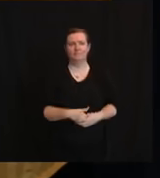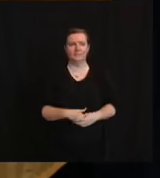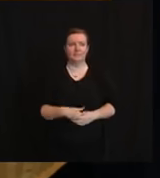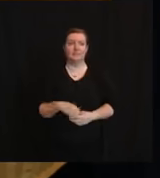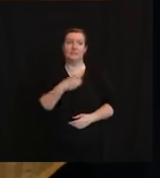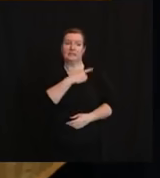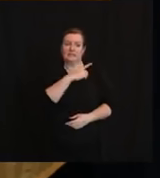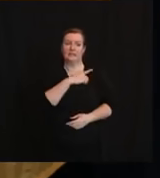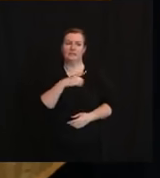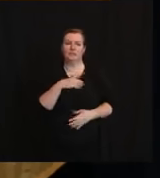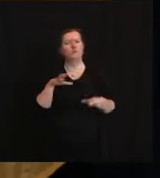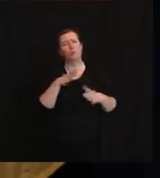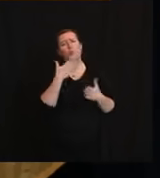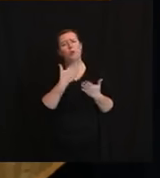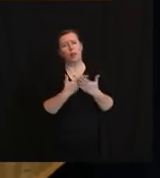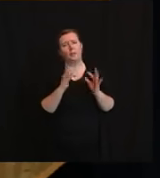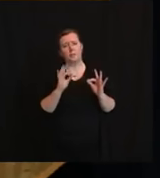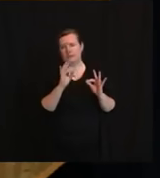well.